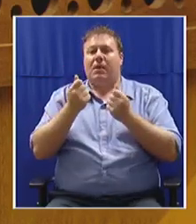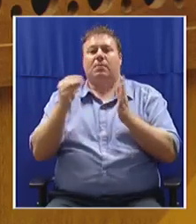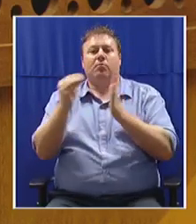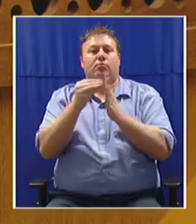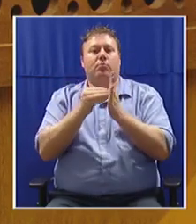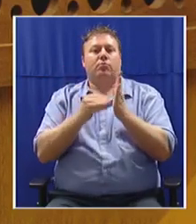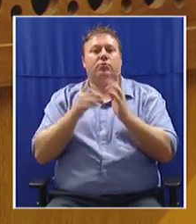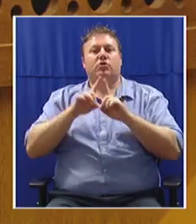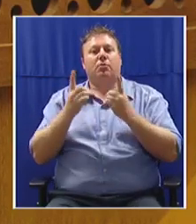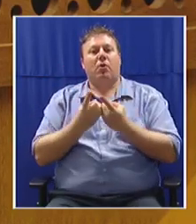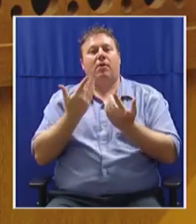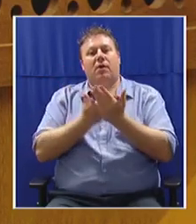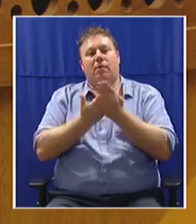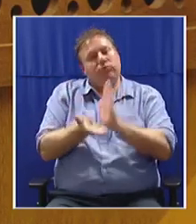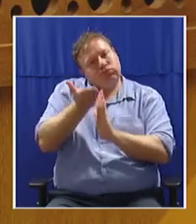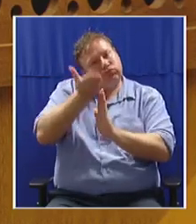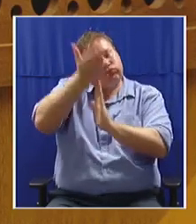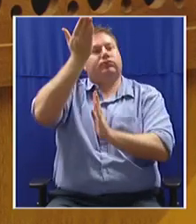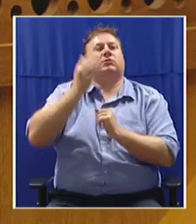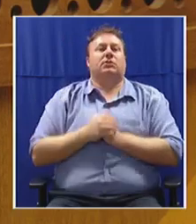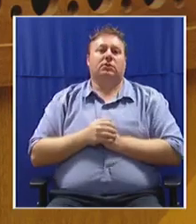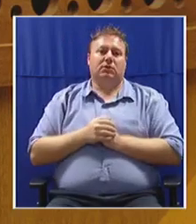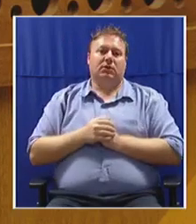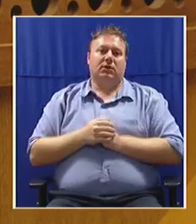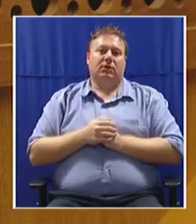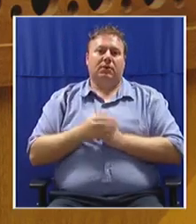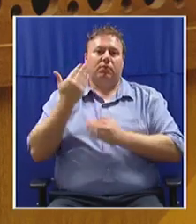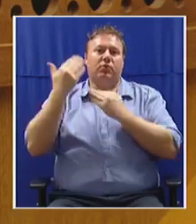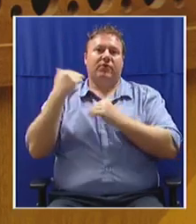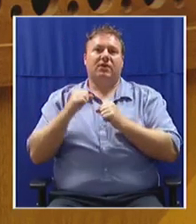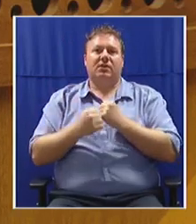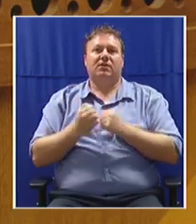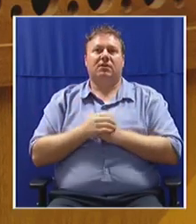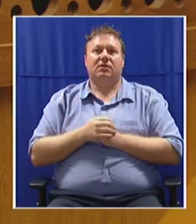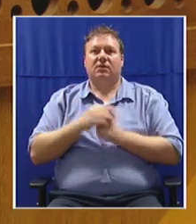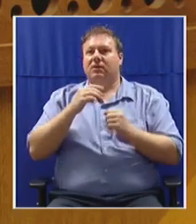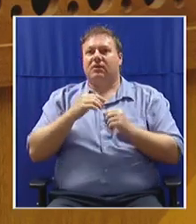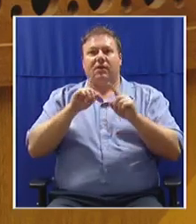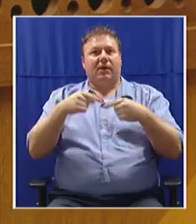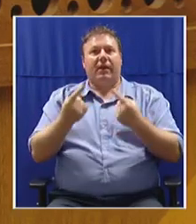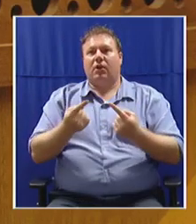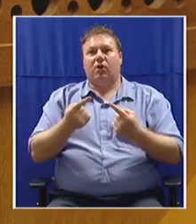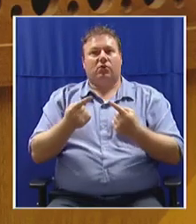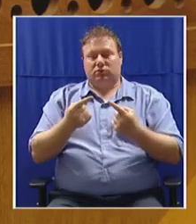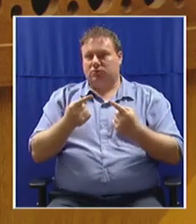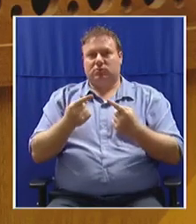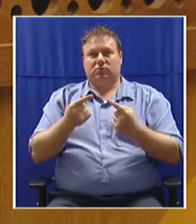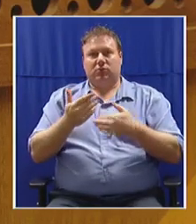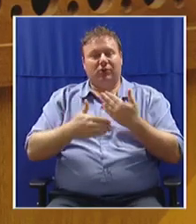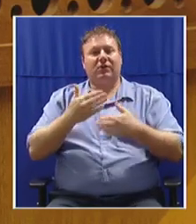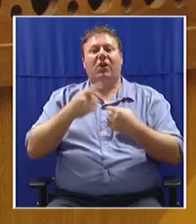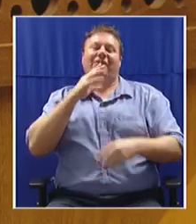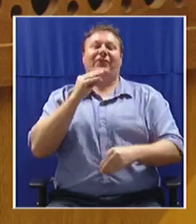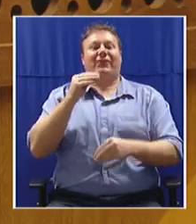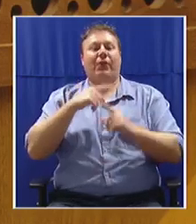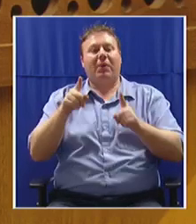could have been substantially more than all the previous years. We cannot continue to pay lip service to the painful issues of land